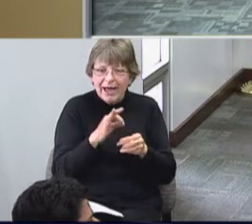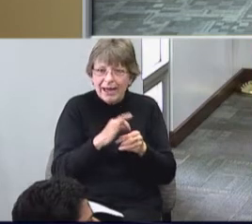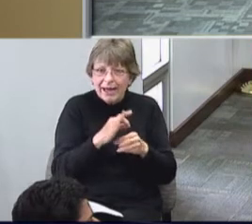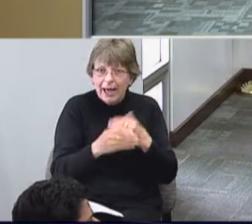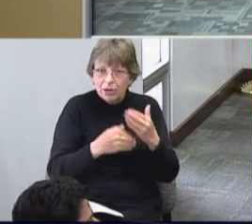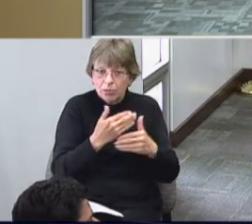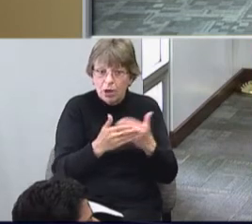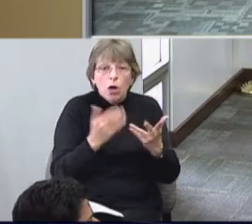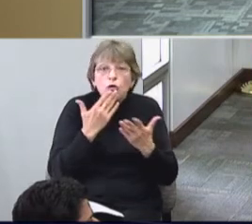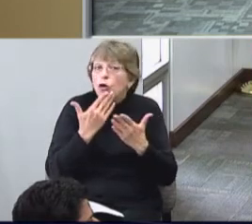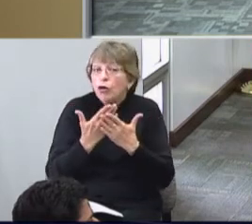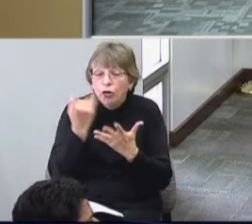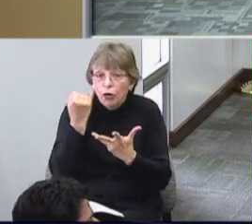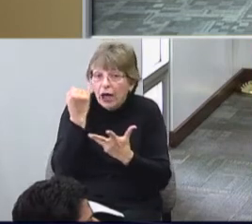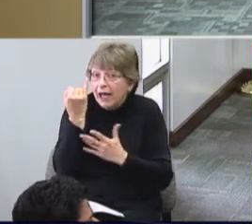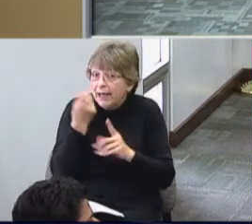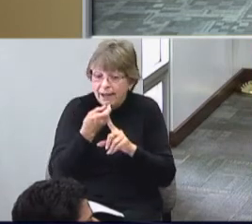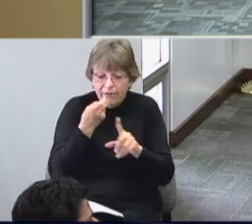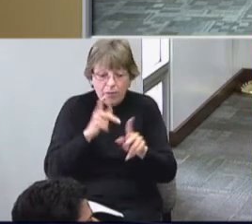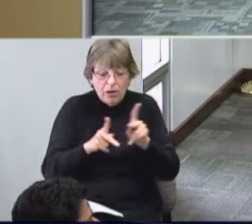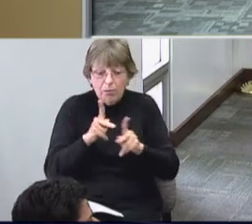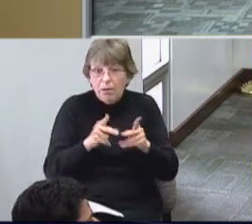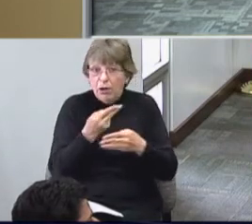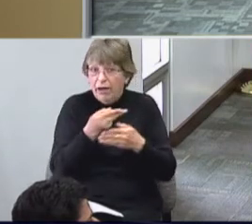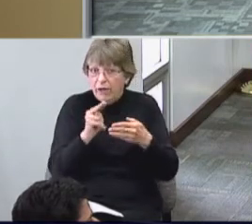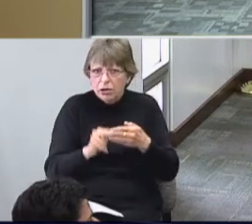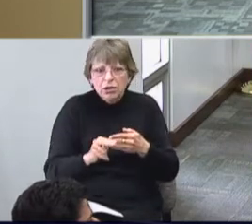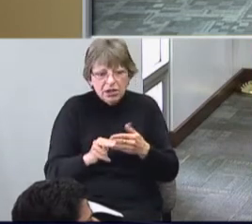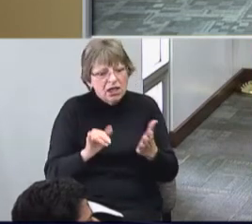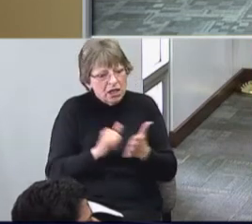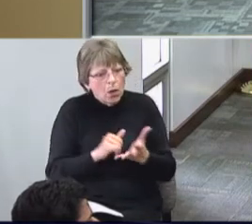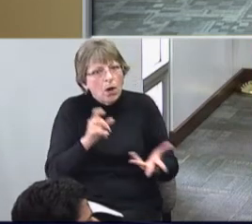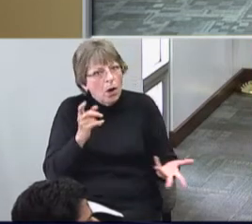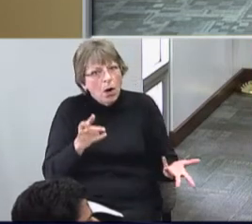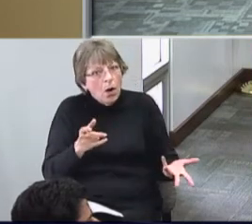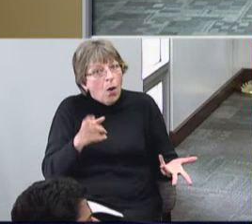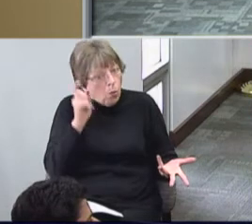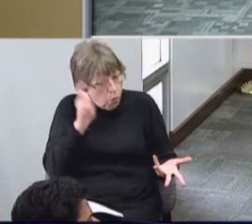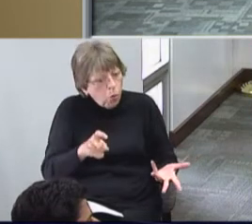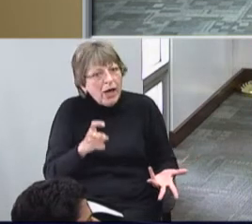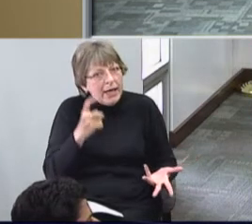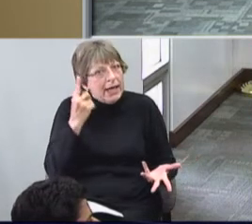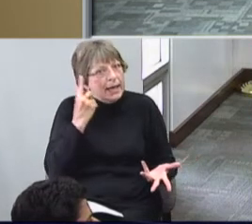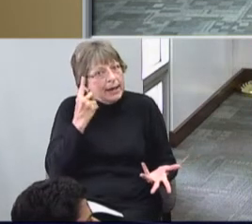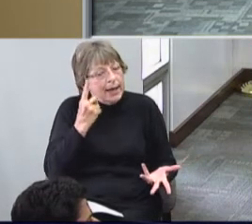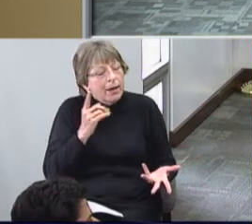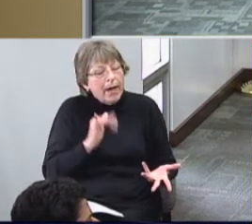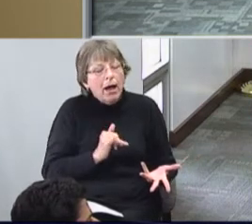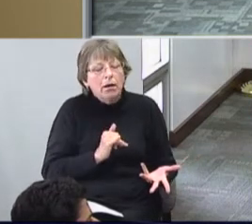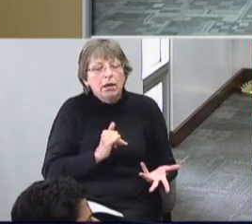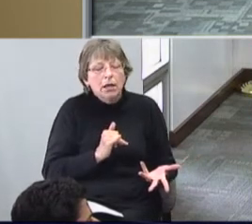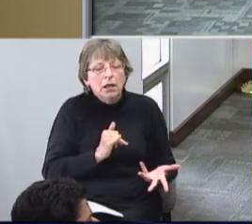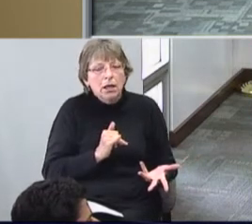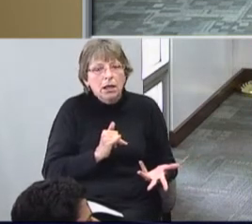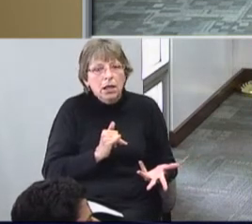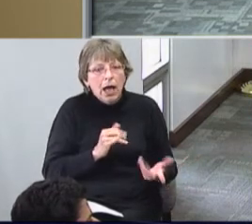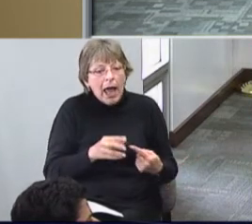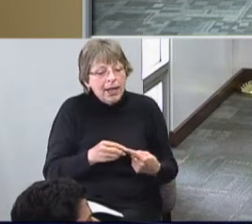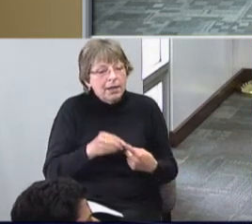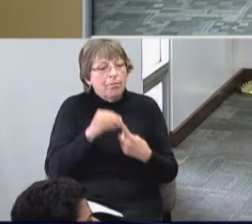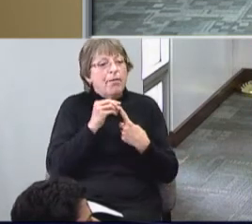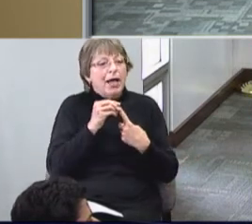ideas from the citizens of Hutchinson that need to be considered, and particularly in the